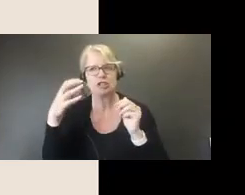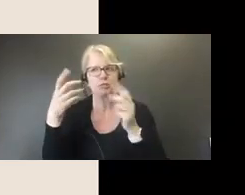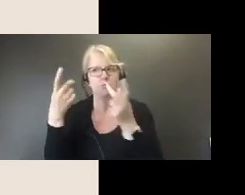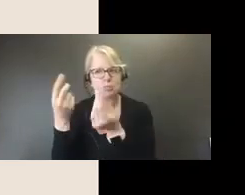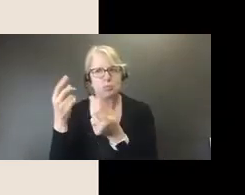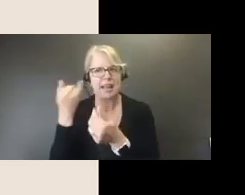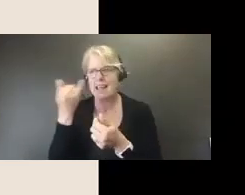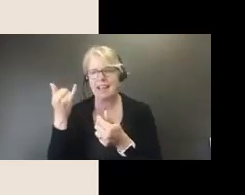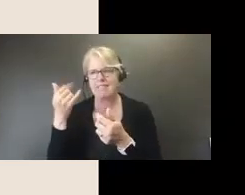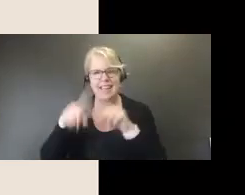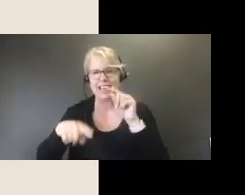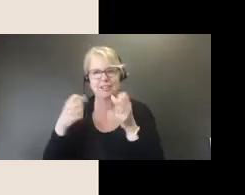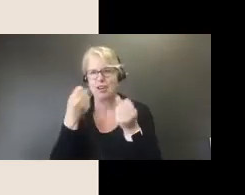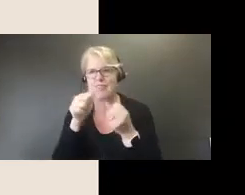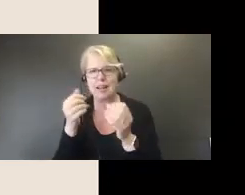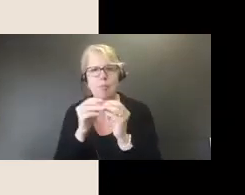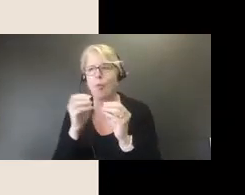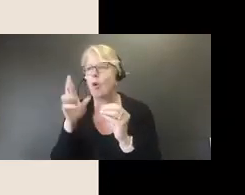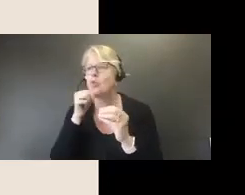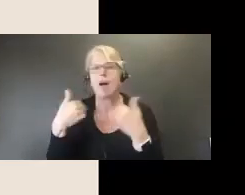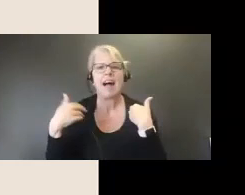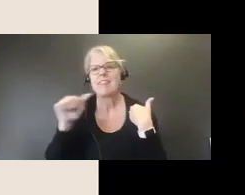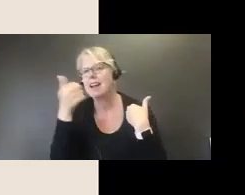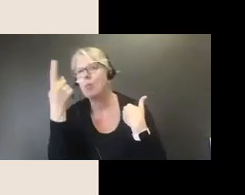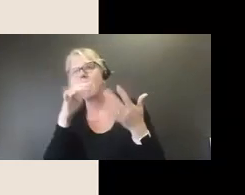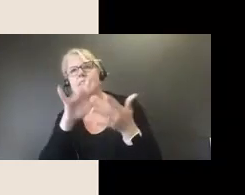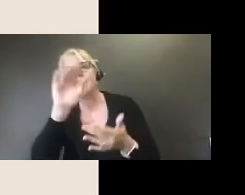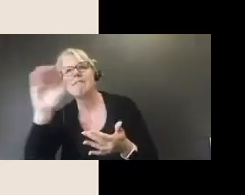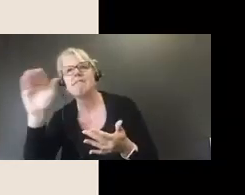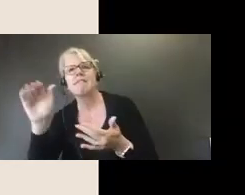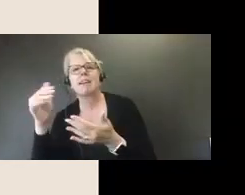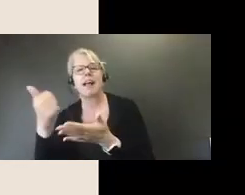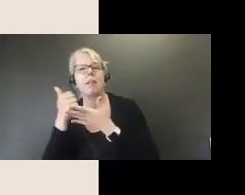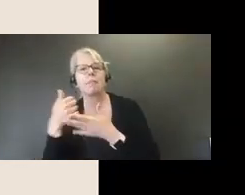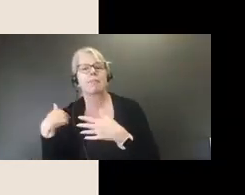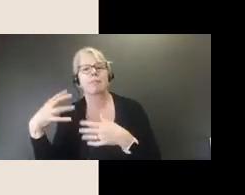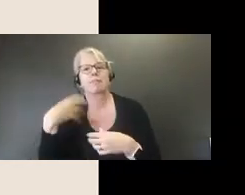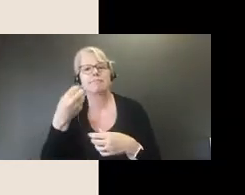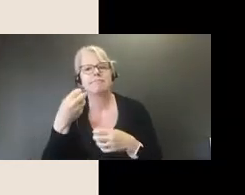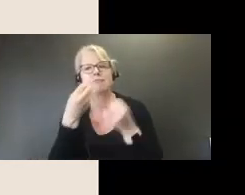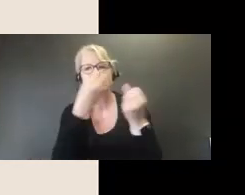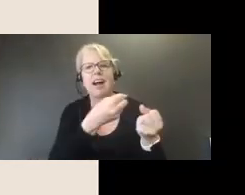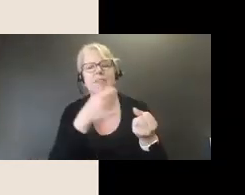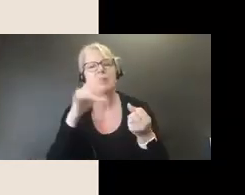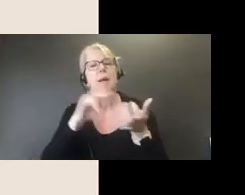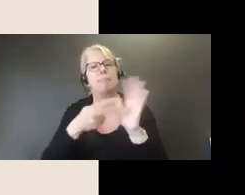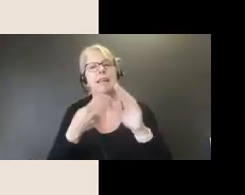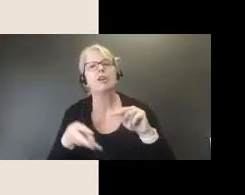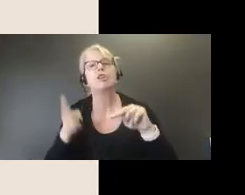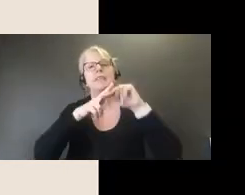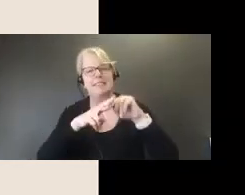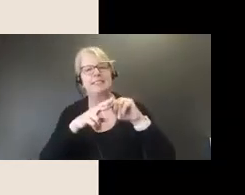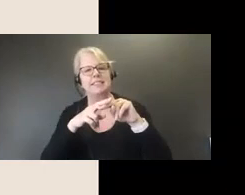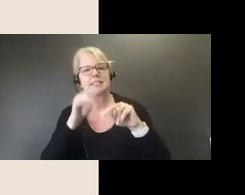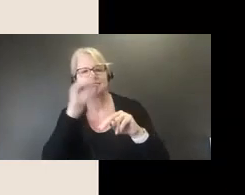has access to someone who can drive for them? So that really ups the isolation quotient for